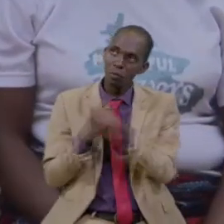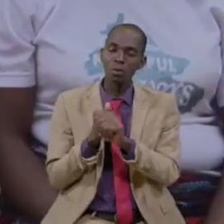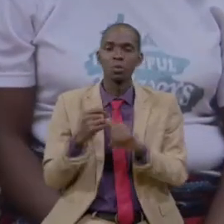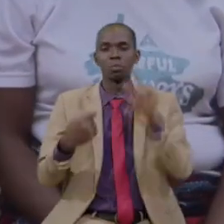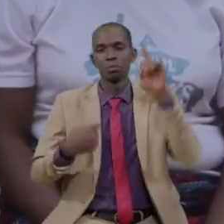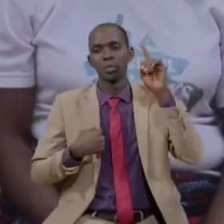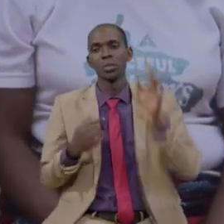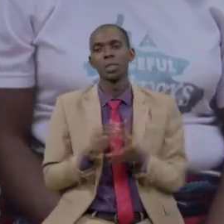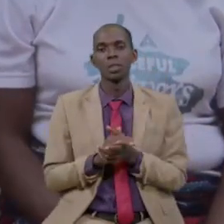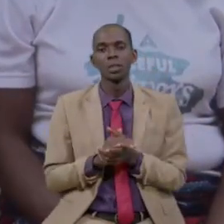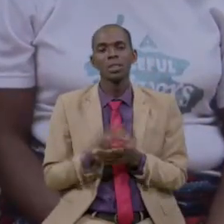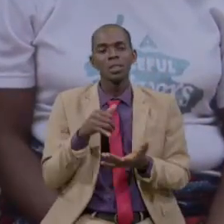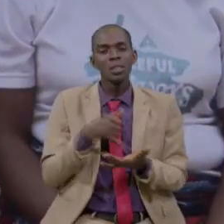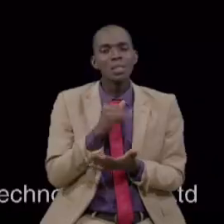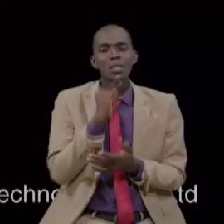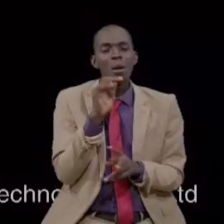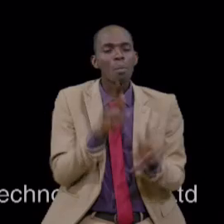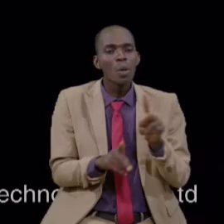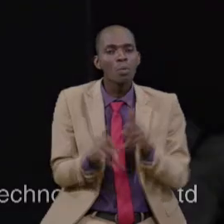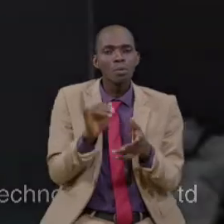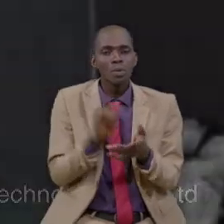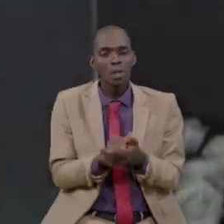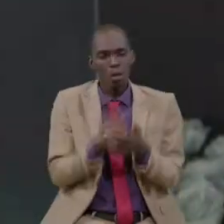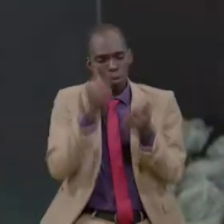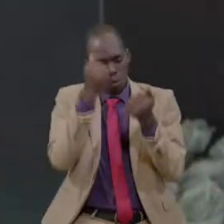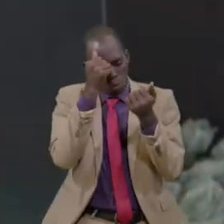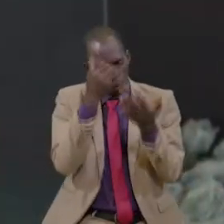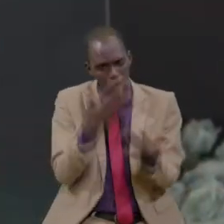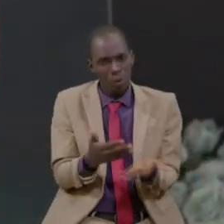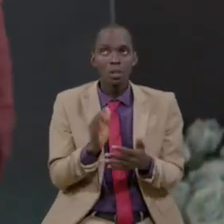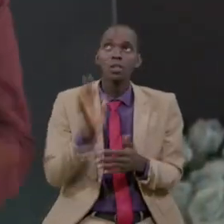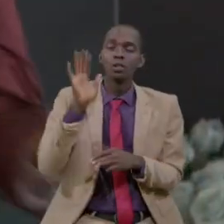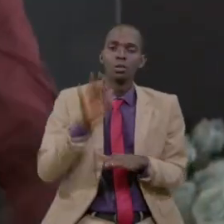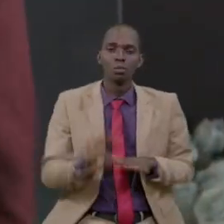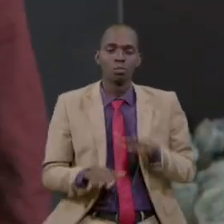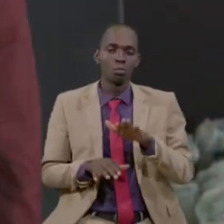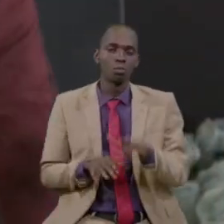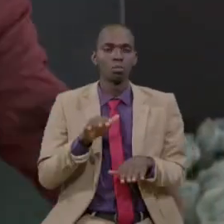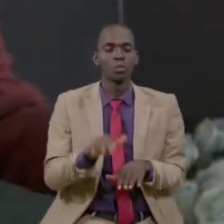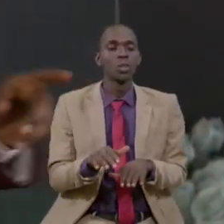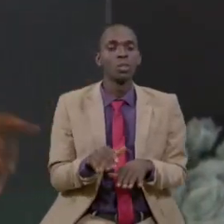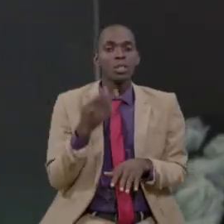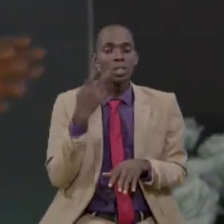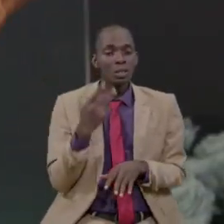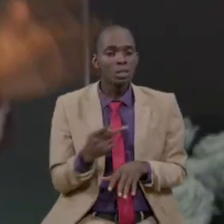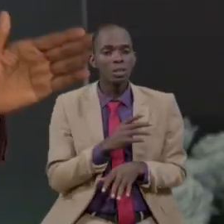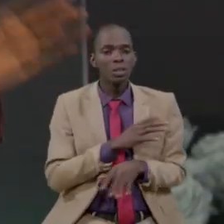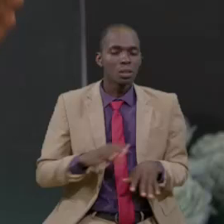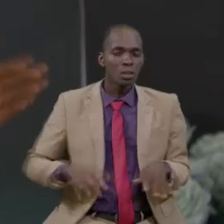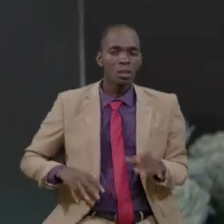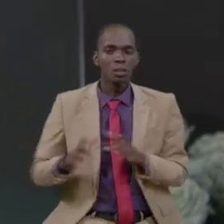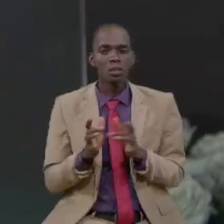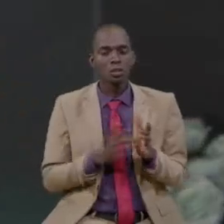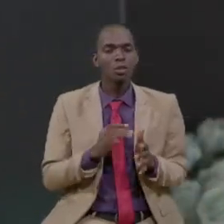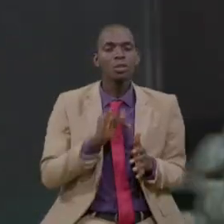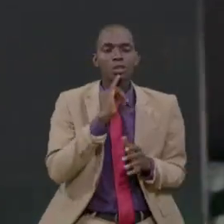those steps. It's not talking to them. Talking to Peter, talking to John, talking to all those apostles. You abandon,